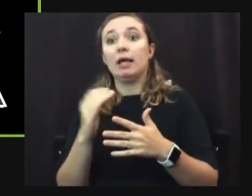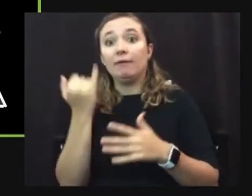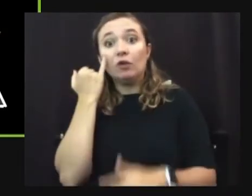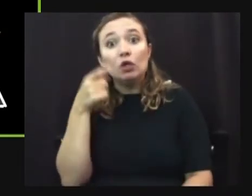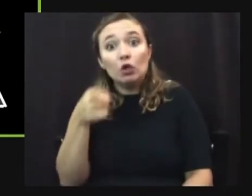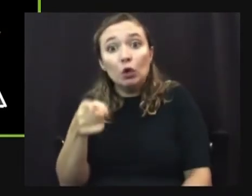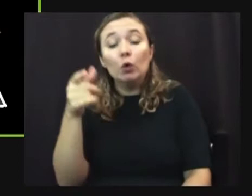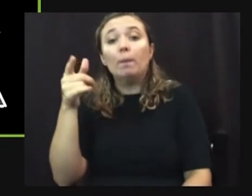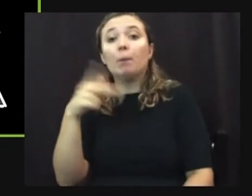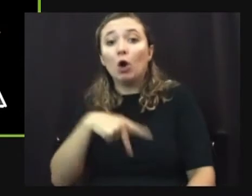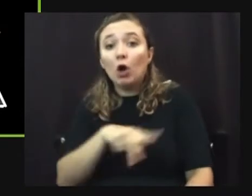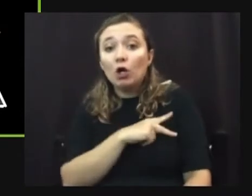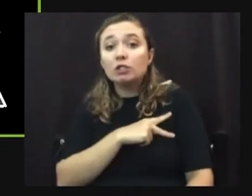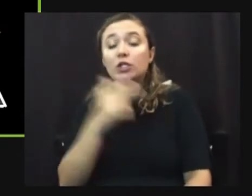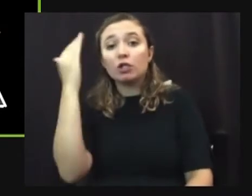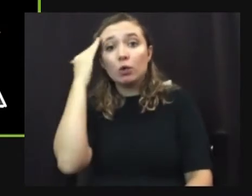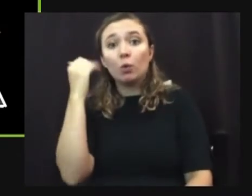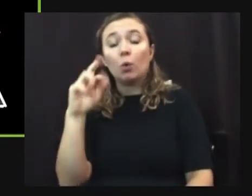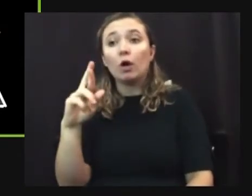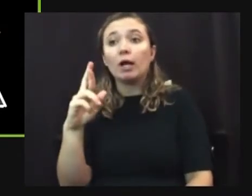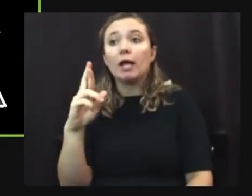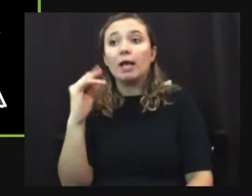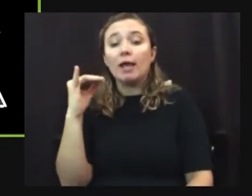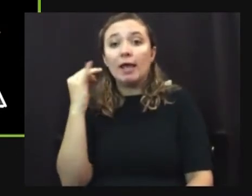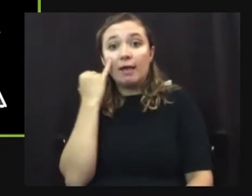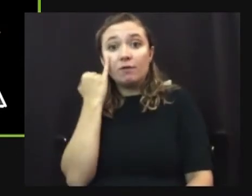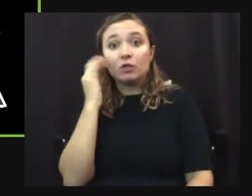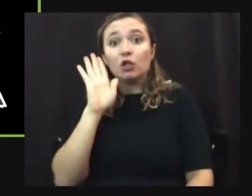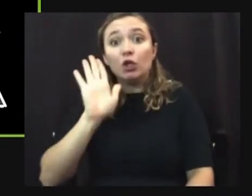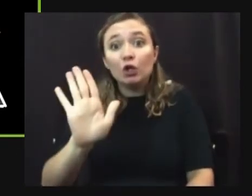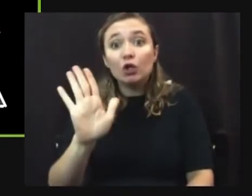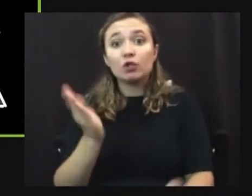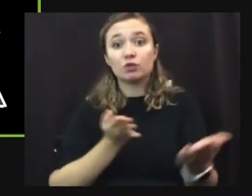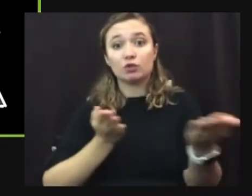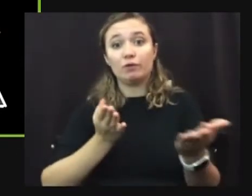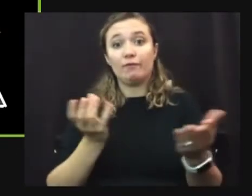if you had a service dog that